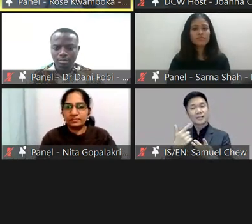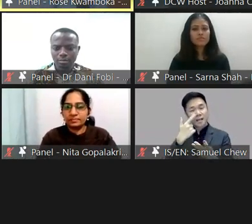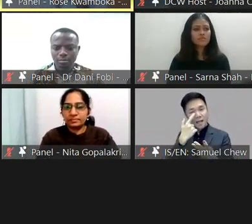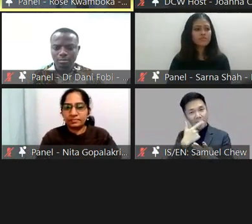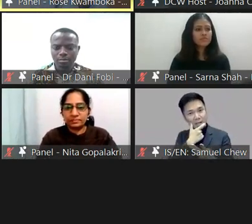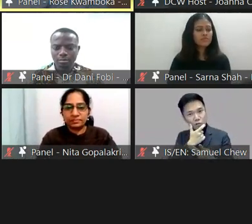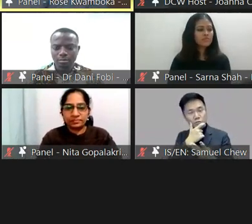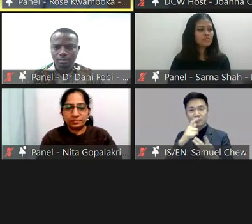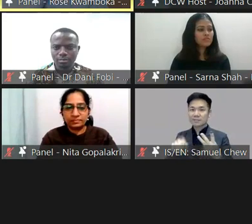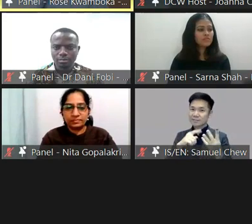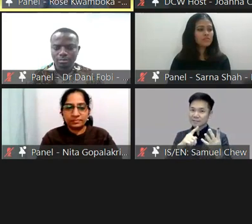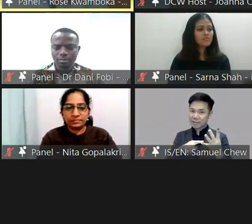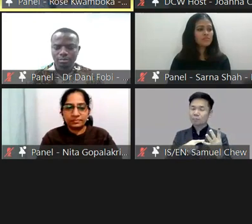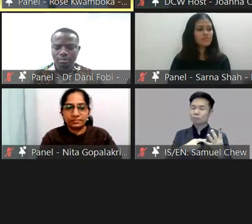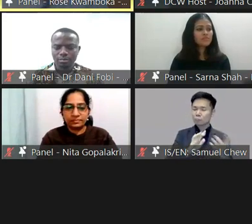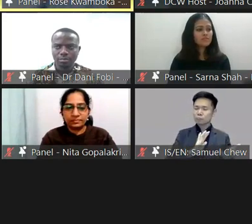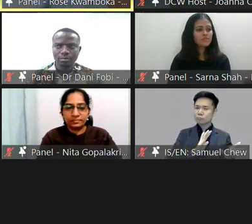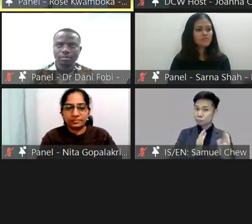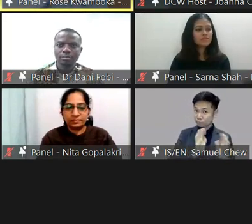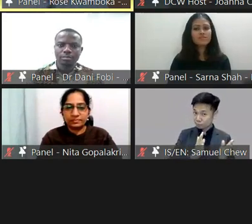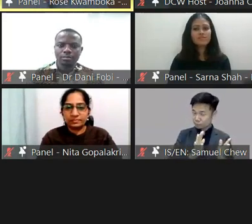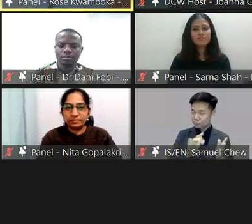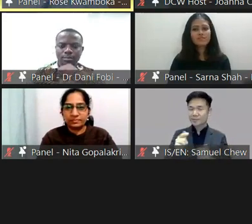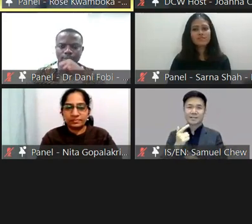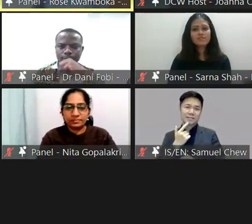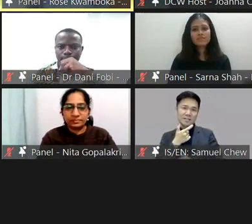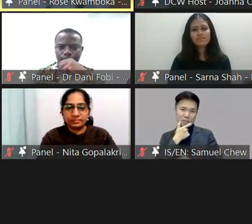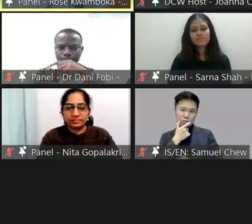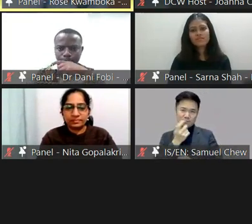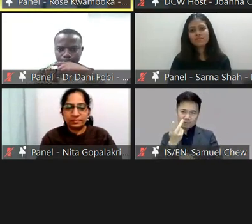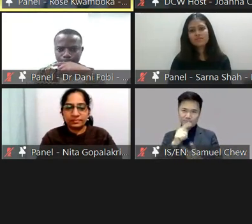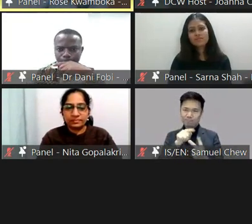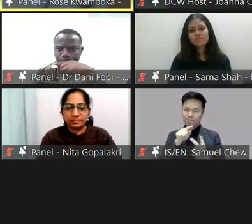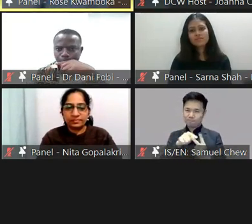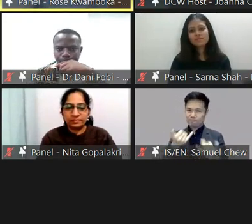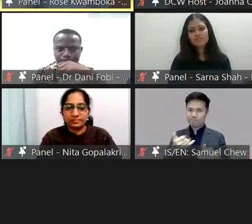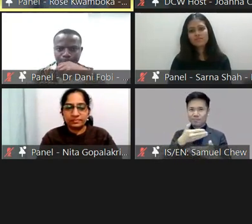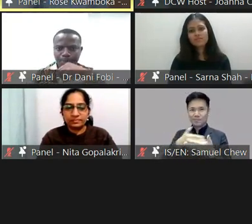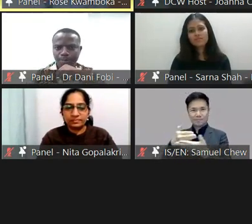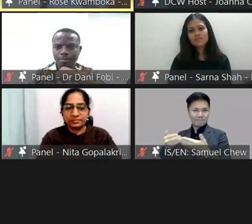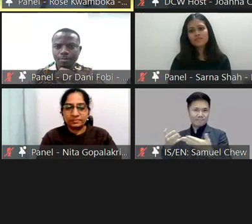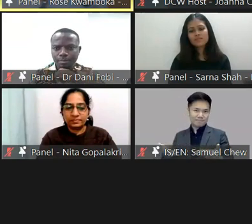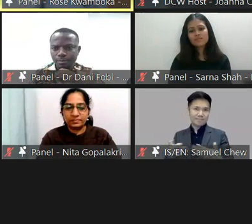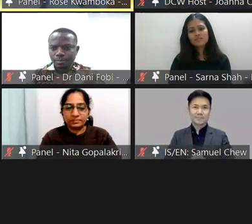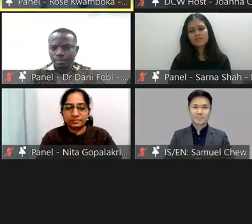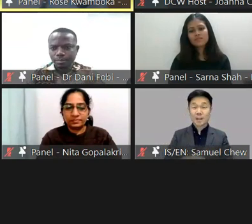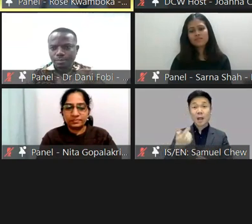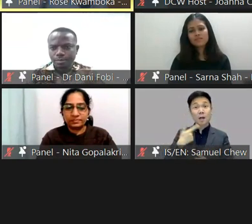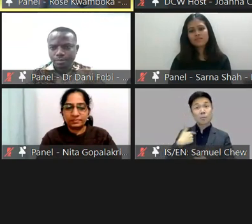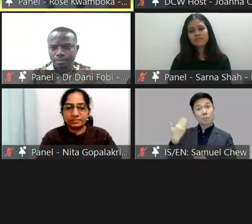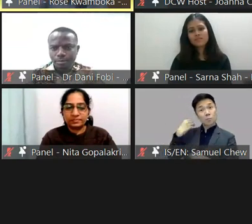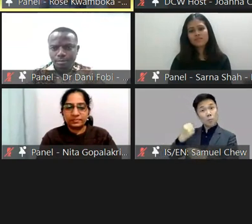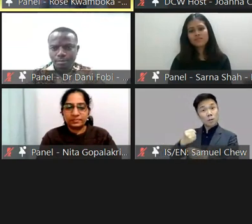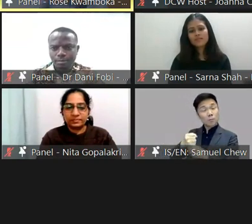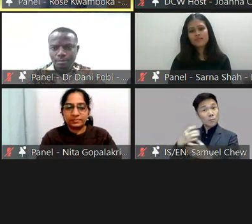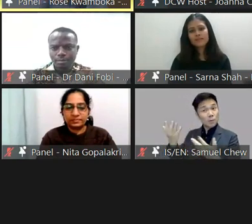English. My work focuses on early years language acquisition for the deaf children. And I also